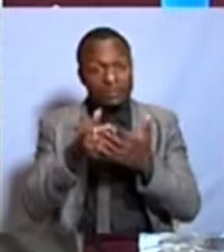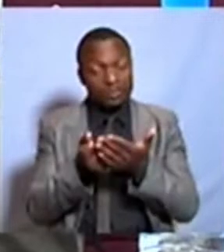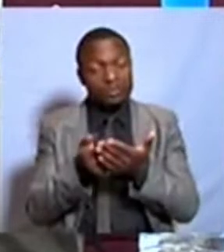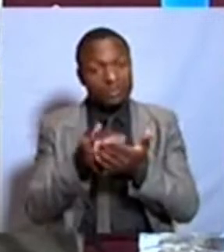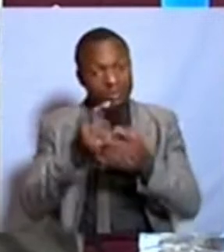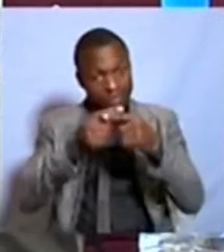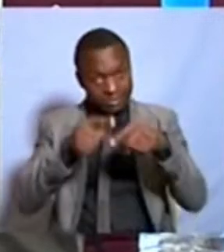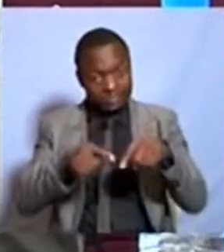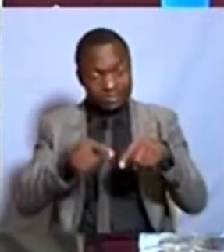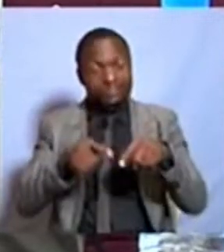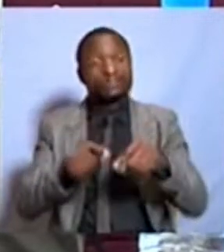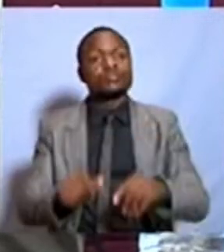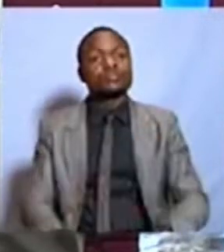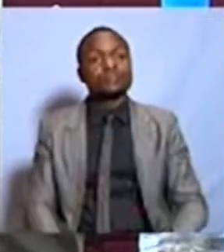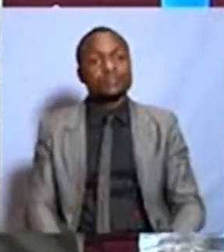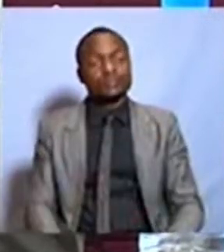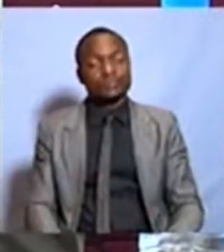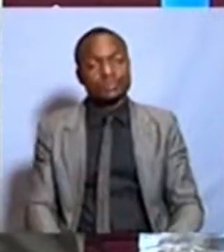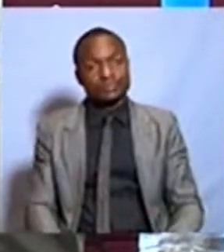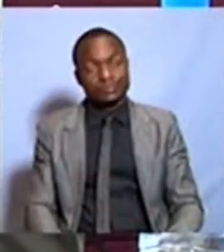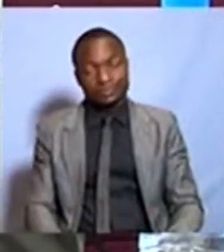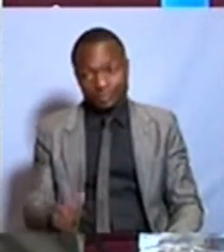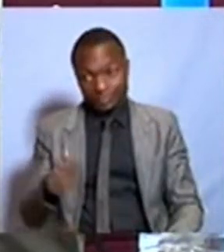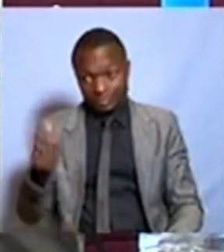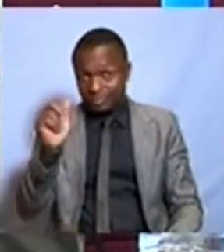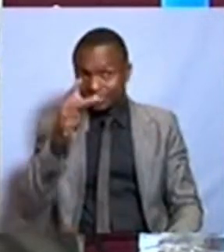to. And then I've noted that